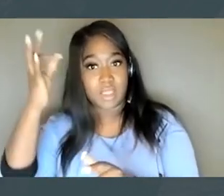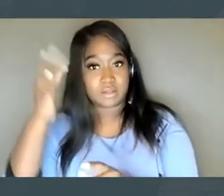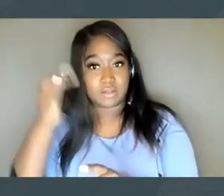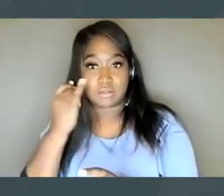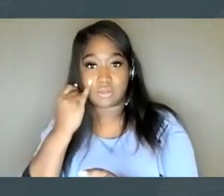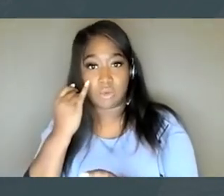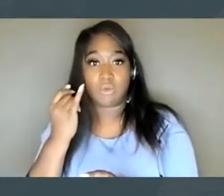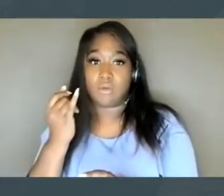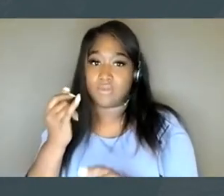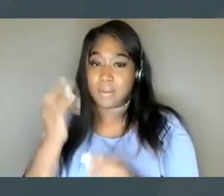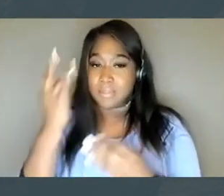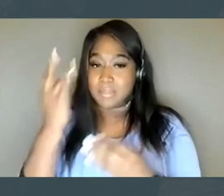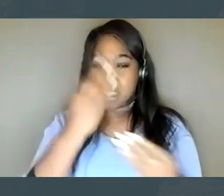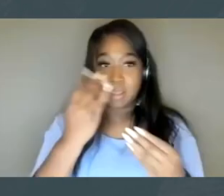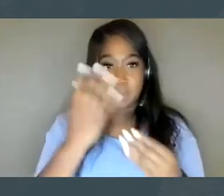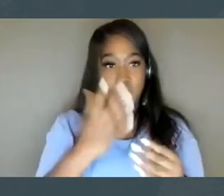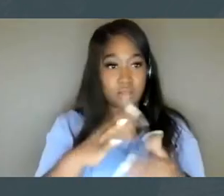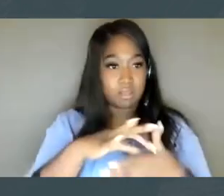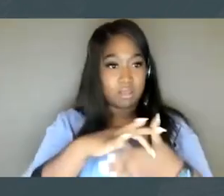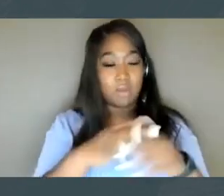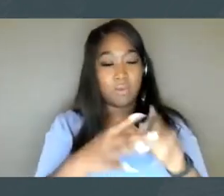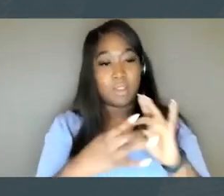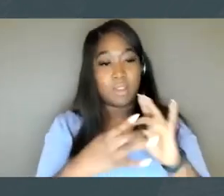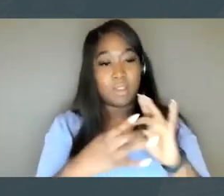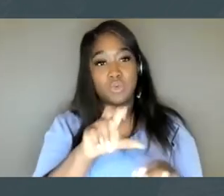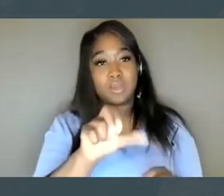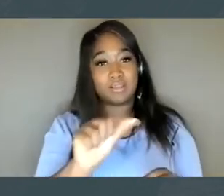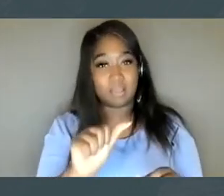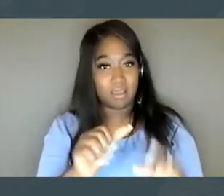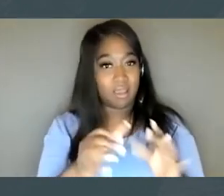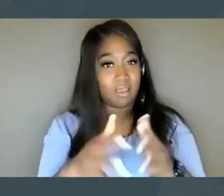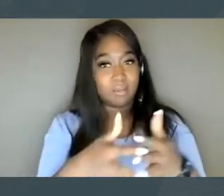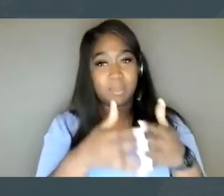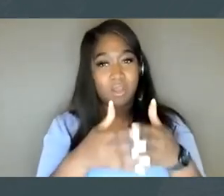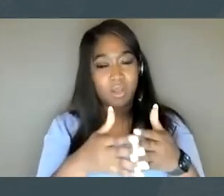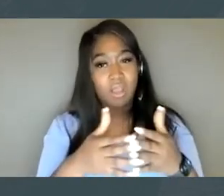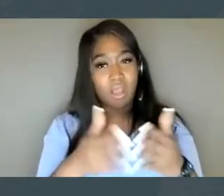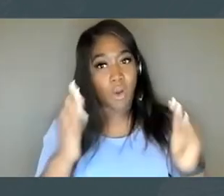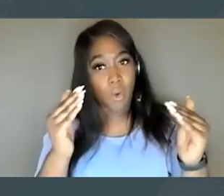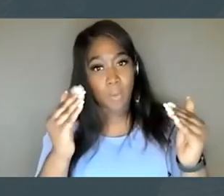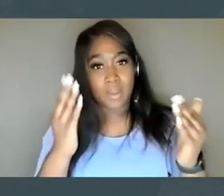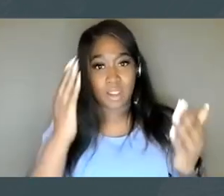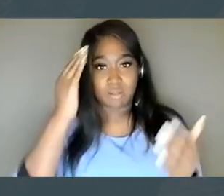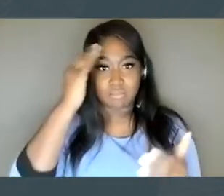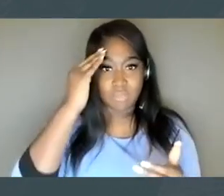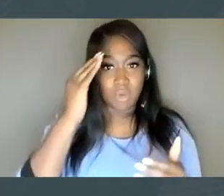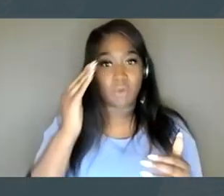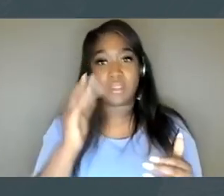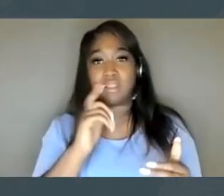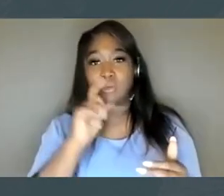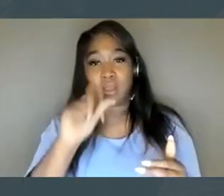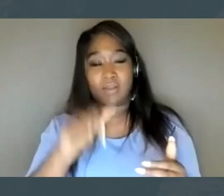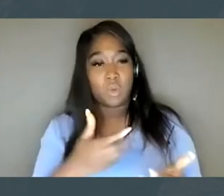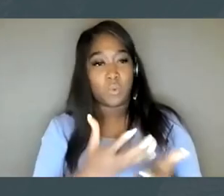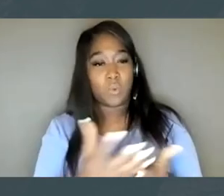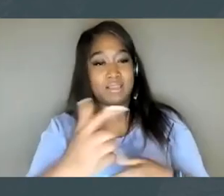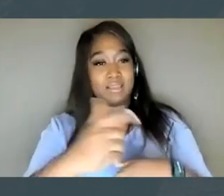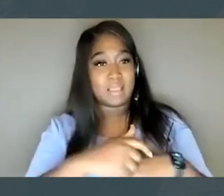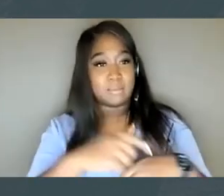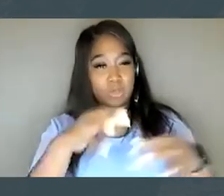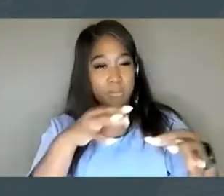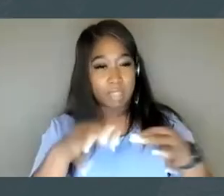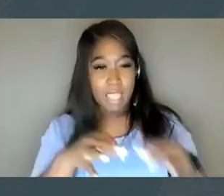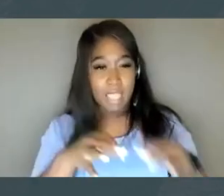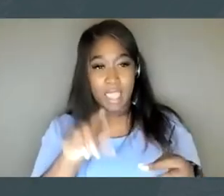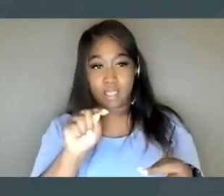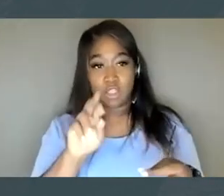United States that I know well, I'm hoping that I don't have to waste my time and explain what the triangle